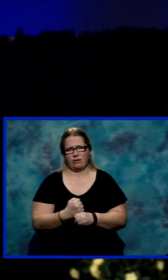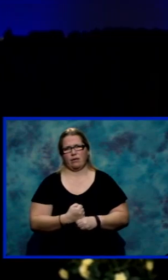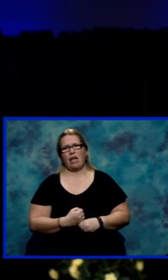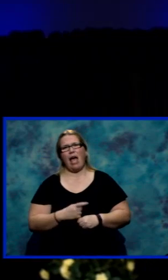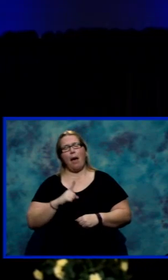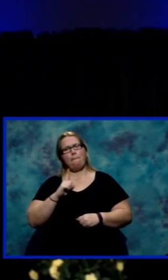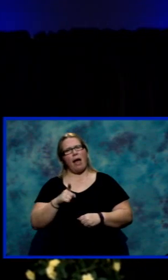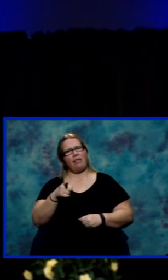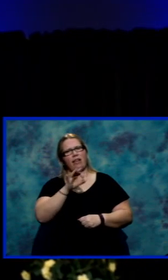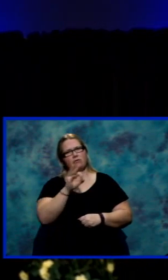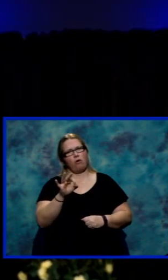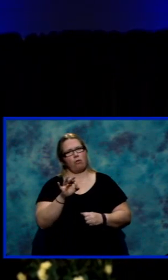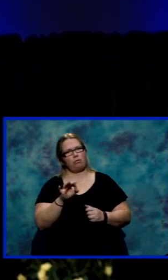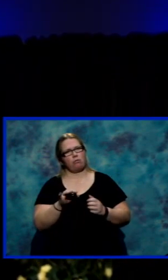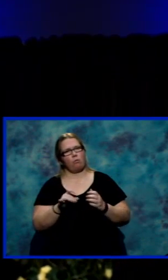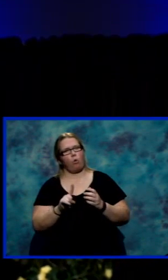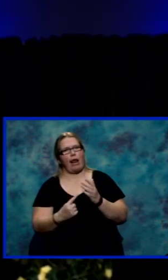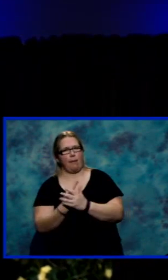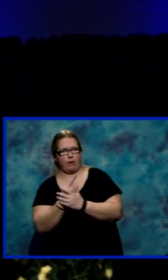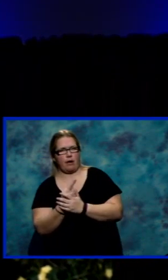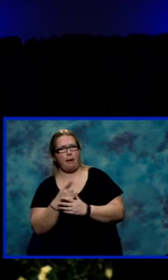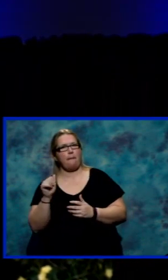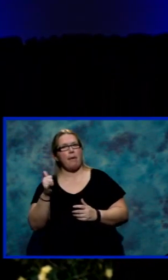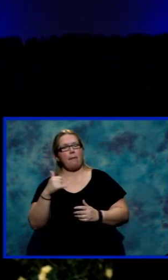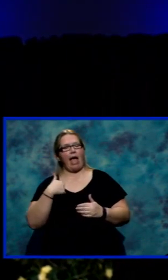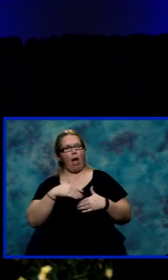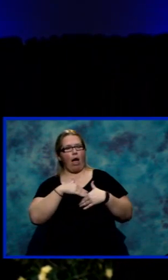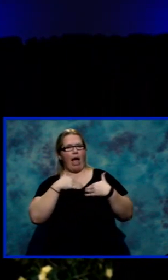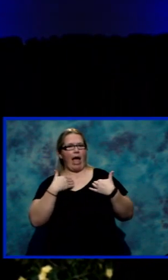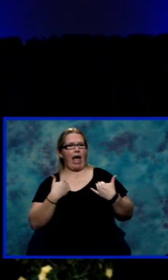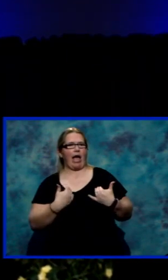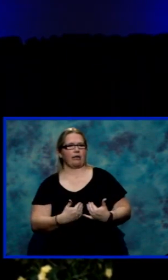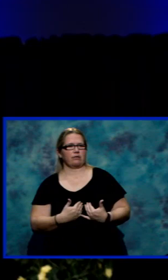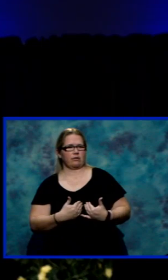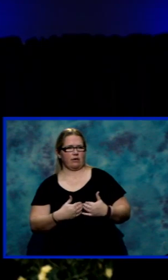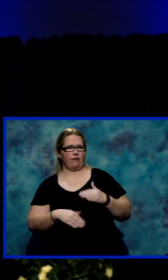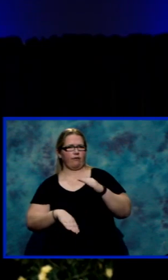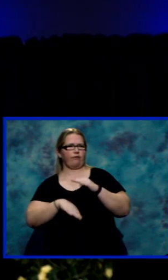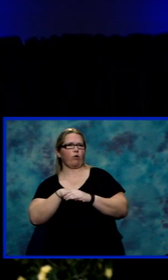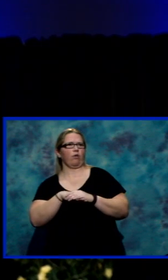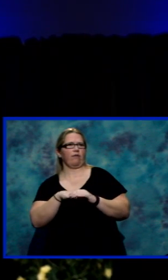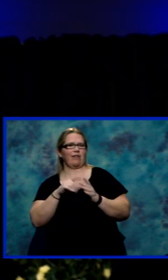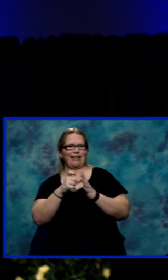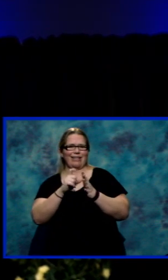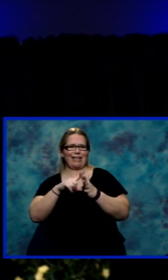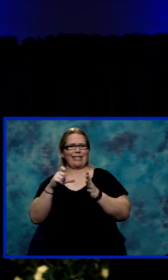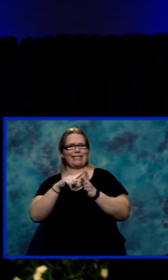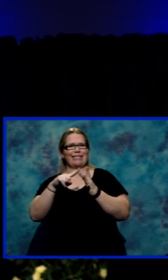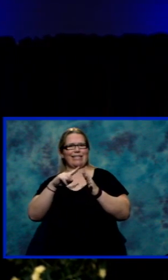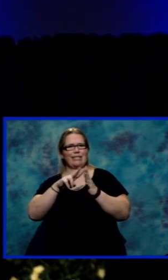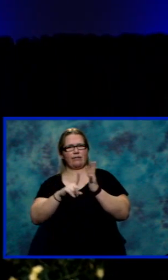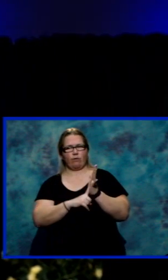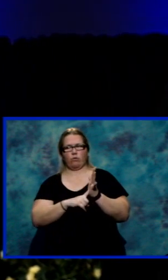quite the case. Maybe because our hearts are deceitful above all things, as the minor prophet says, we're